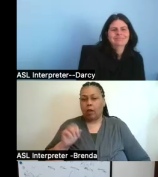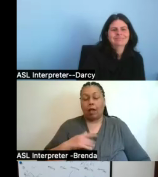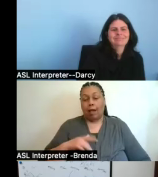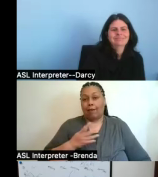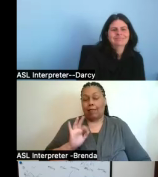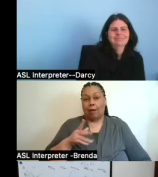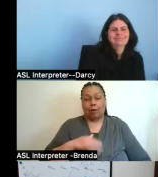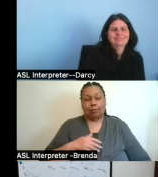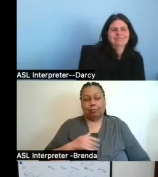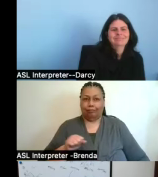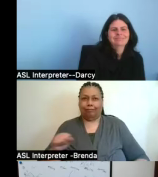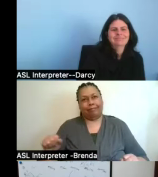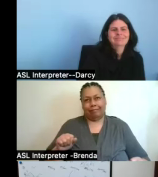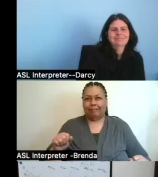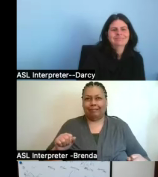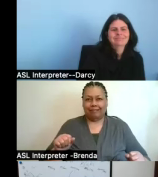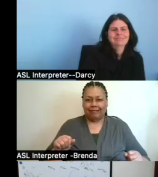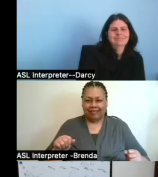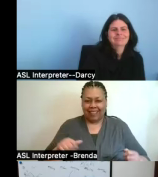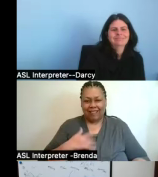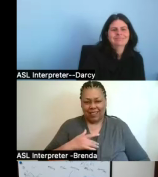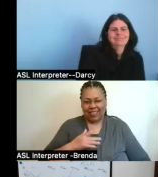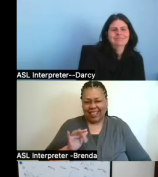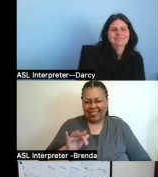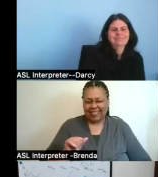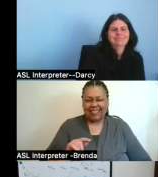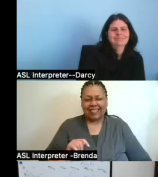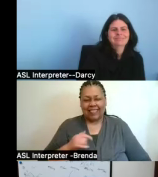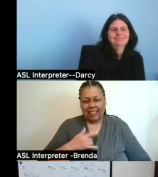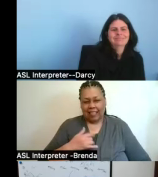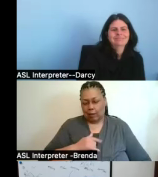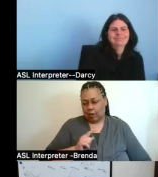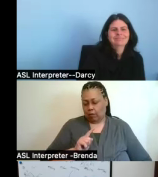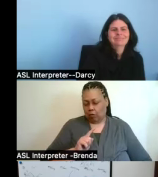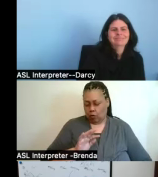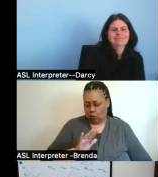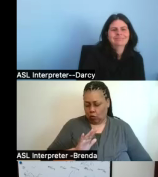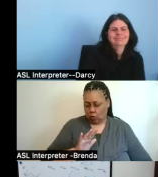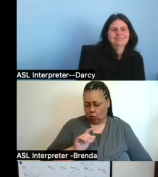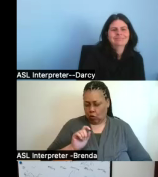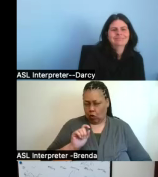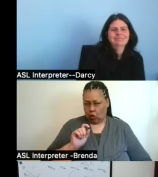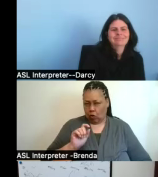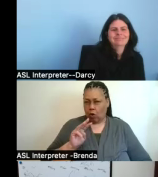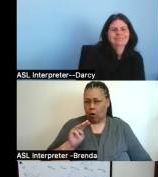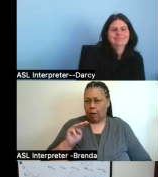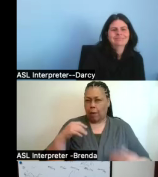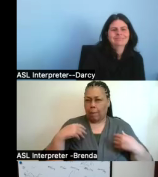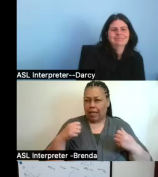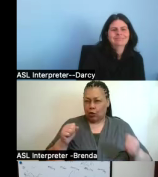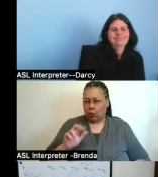pretty nice jolt out of that one. And then yes, there was another magnitude 3 yesterday afternoon in the same